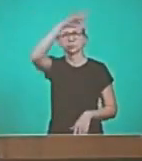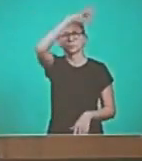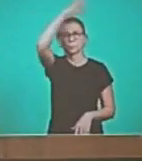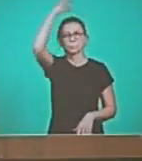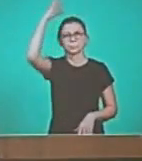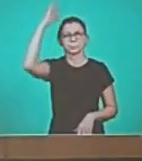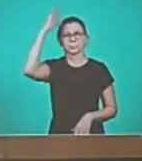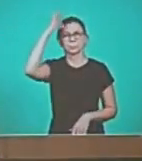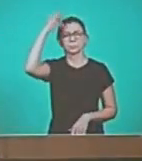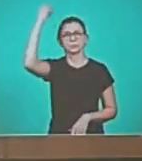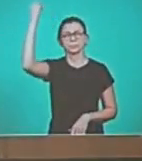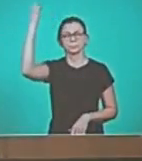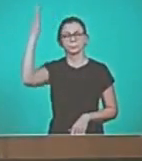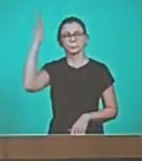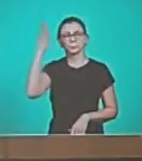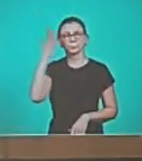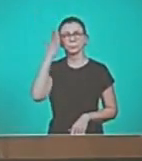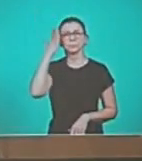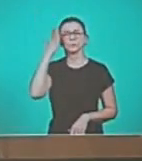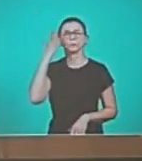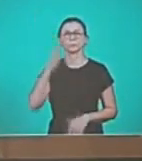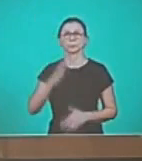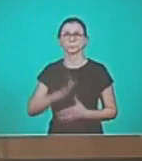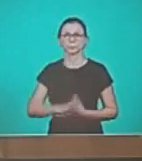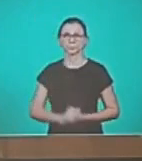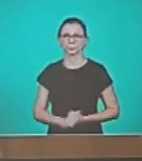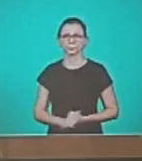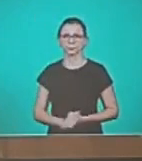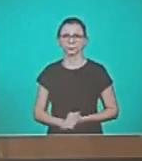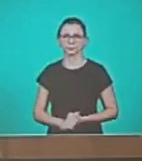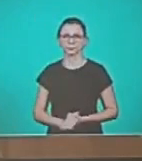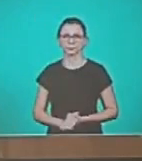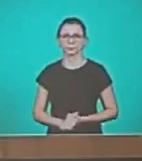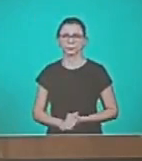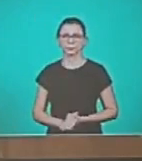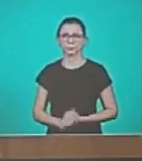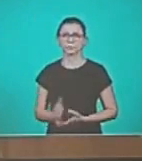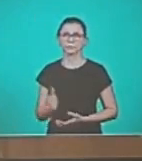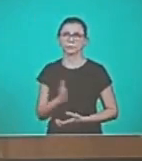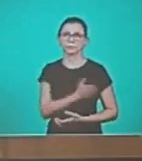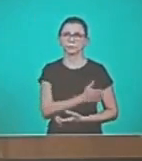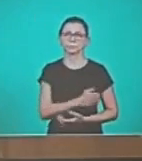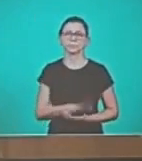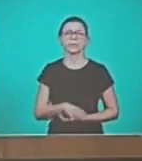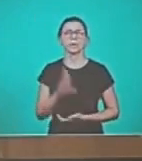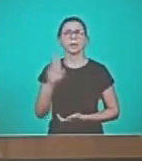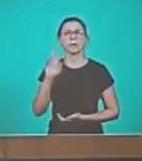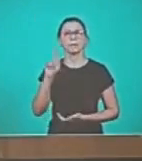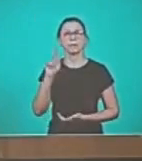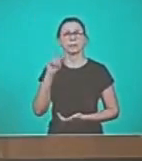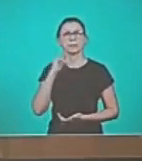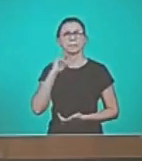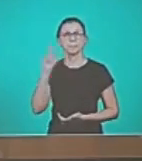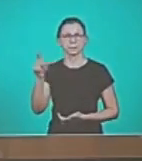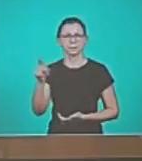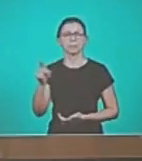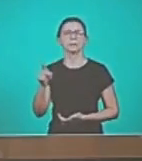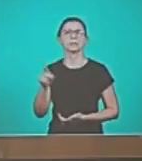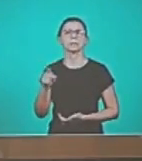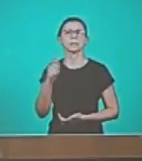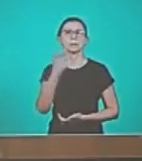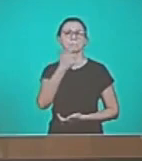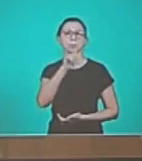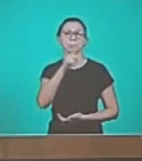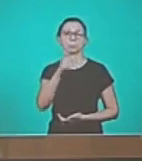is bringing as a sign of life. Here we also have Alex Mora from Valadares, including